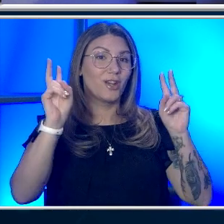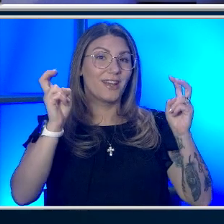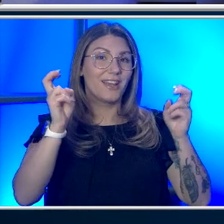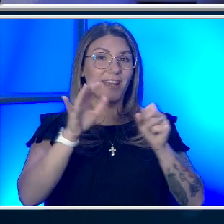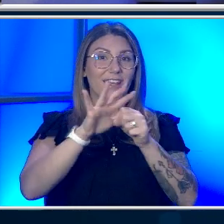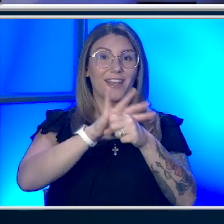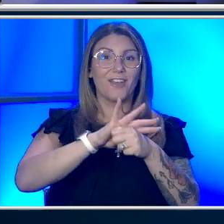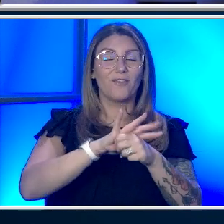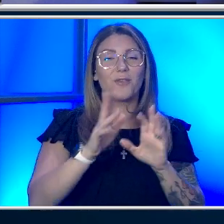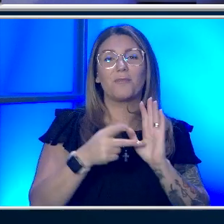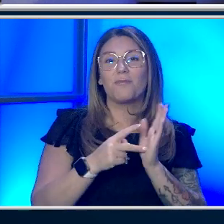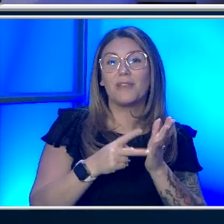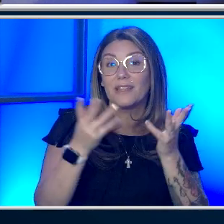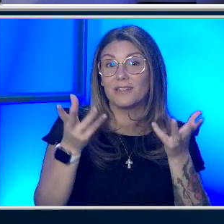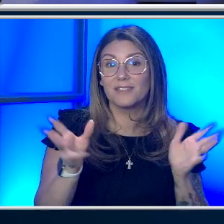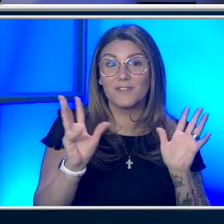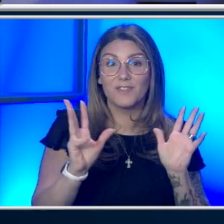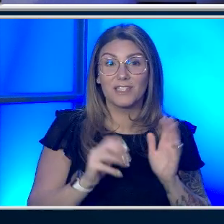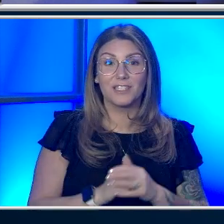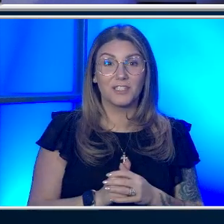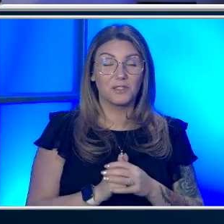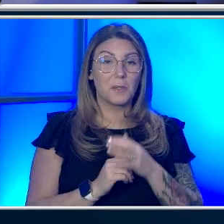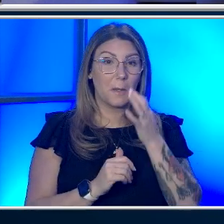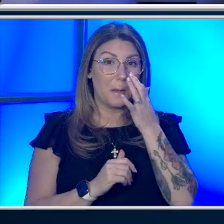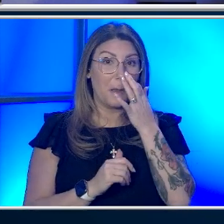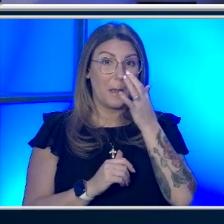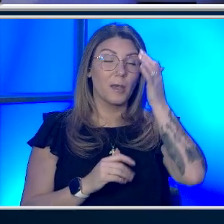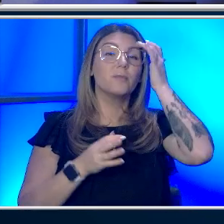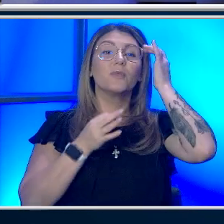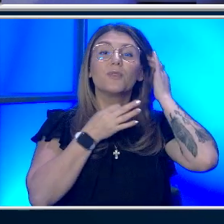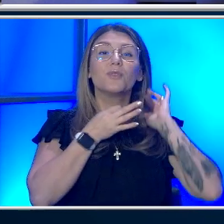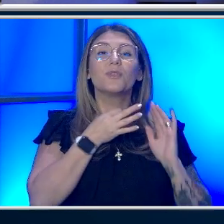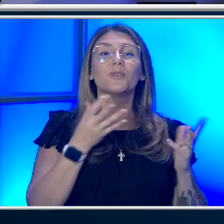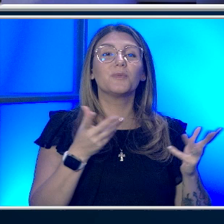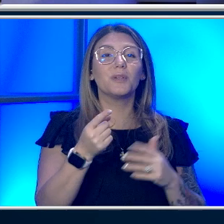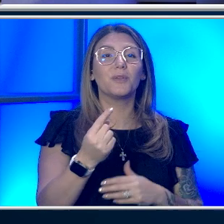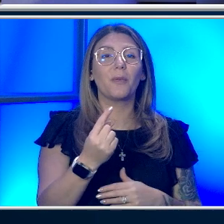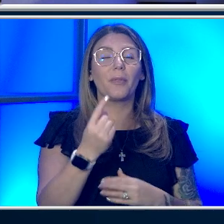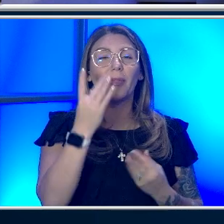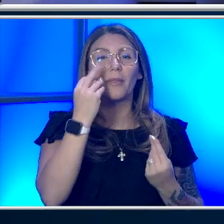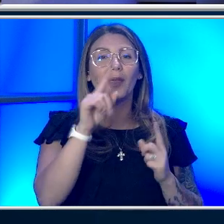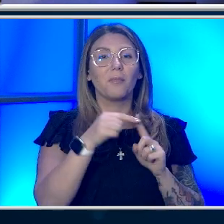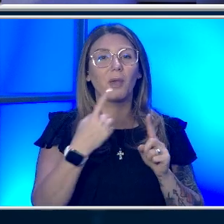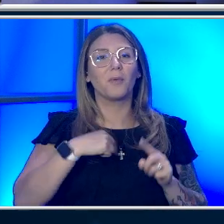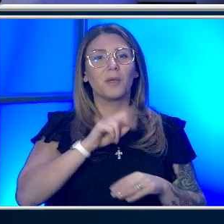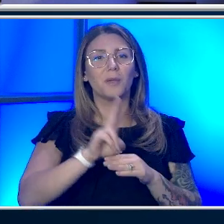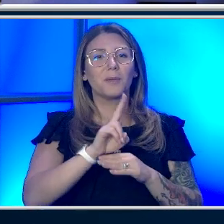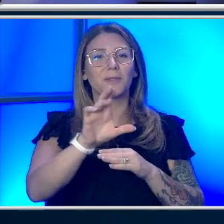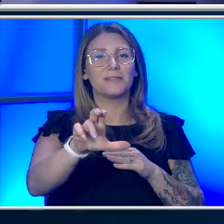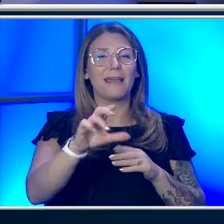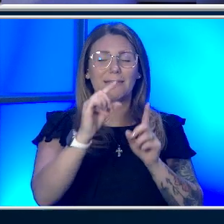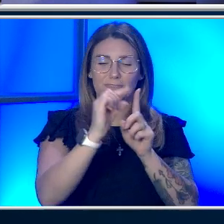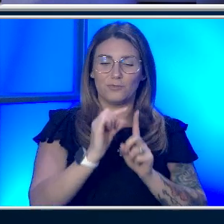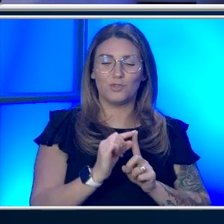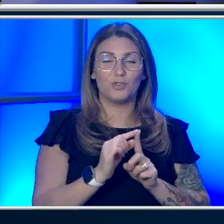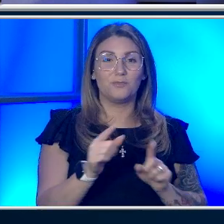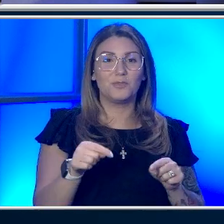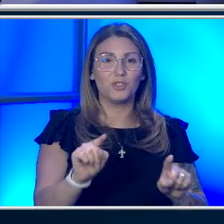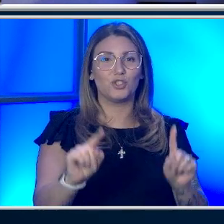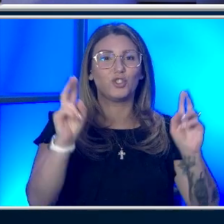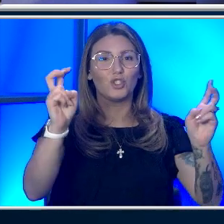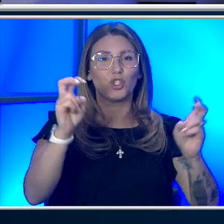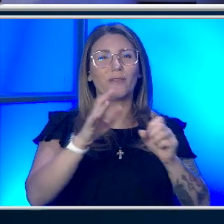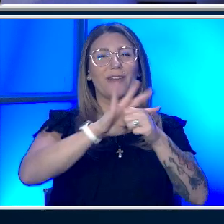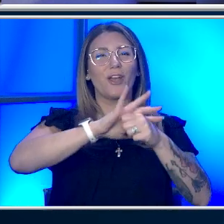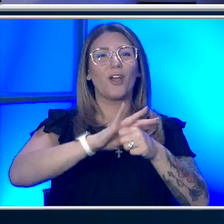over. Curious what you think about when we use that, because we do use that term a lot during COVID, as if it's in the past. We know it's still